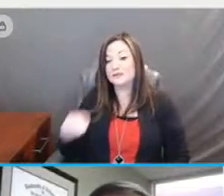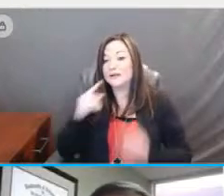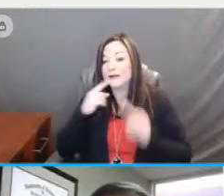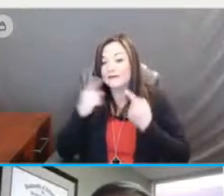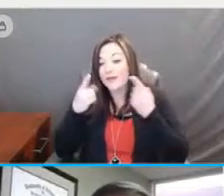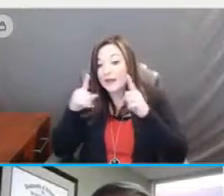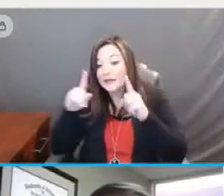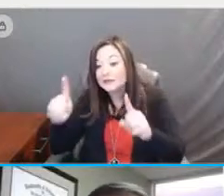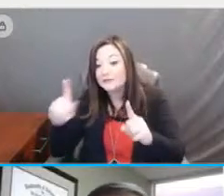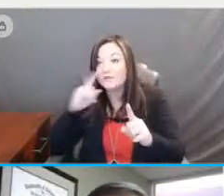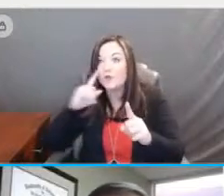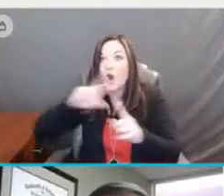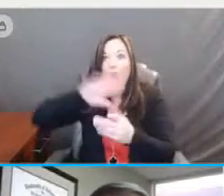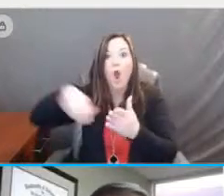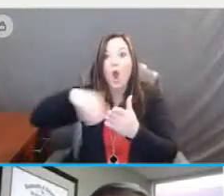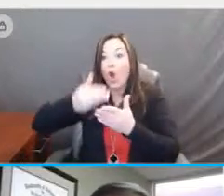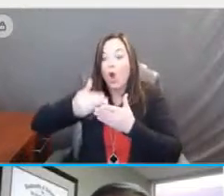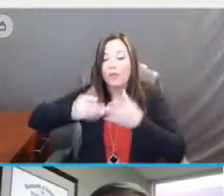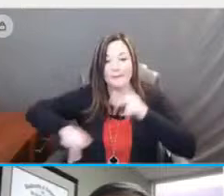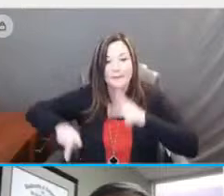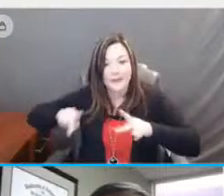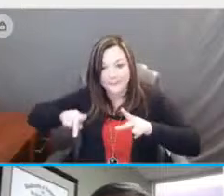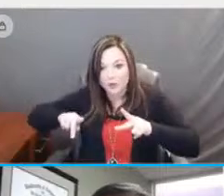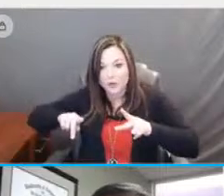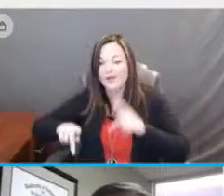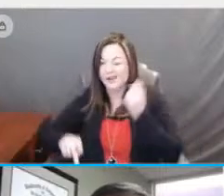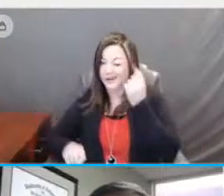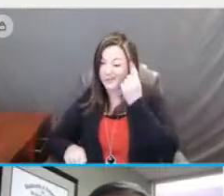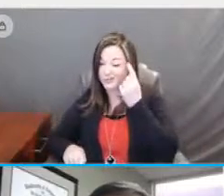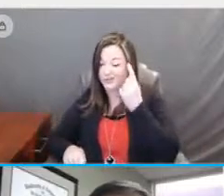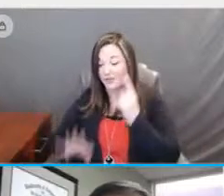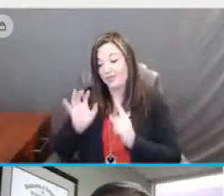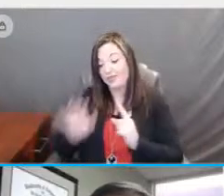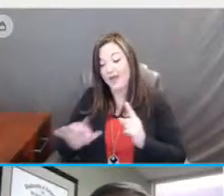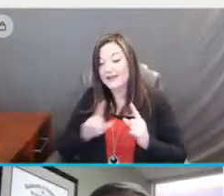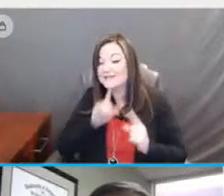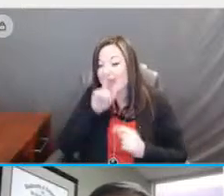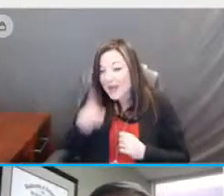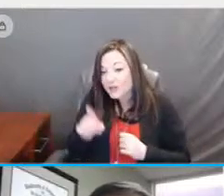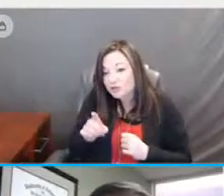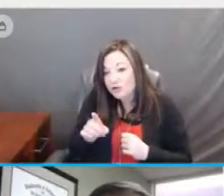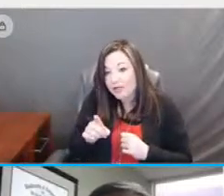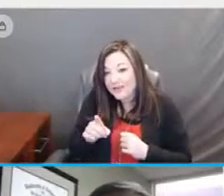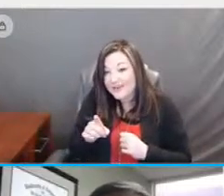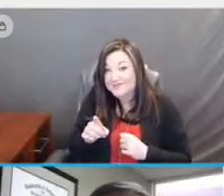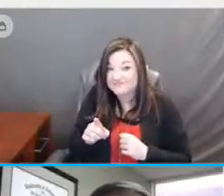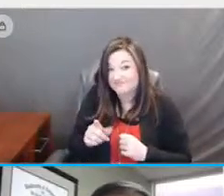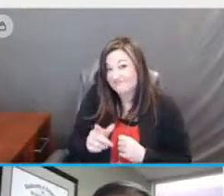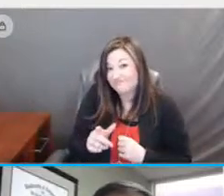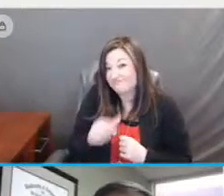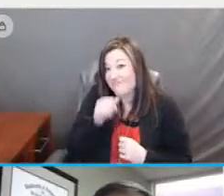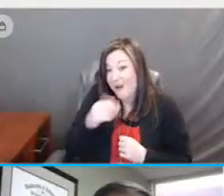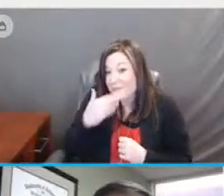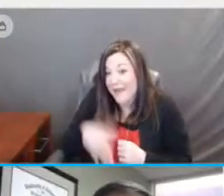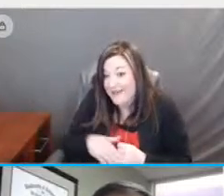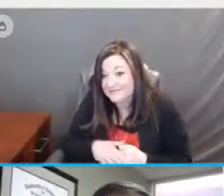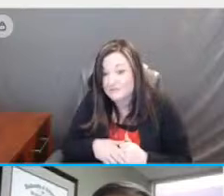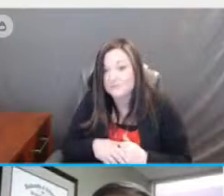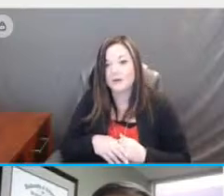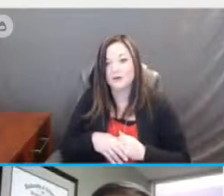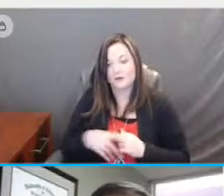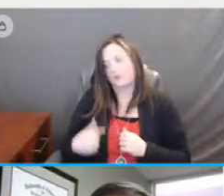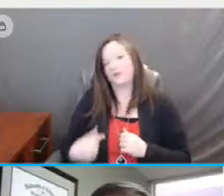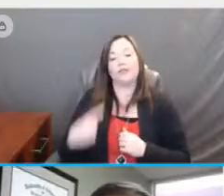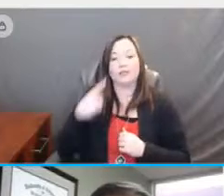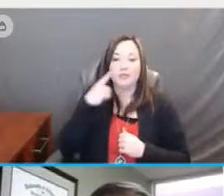66%, taking all comers, is actually, not a bad thing. And I